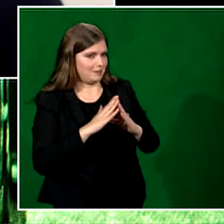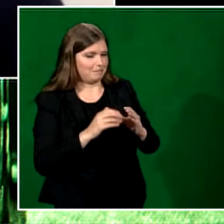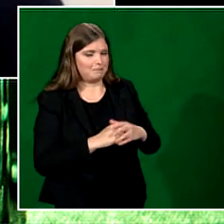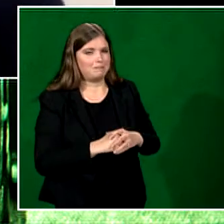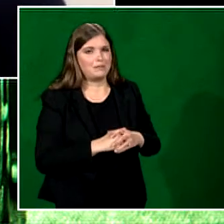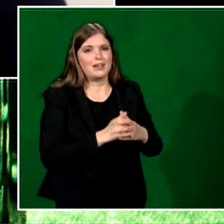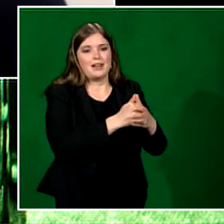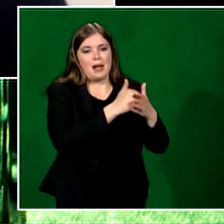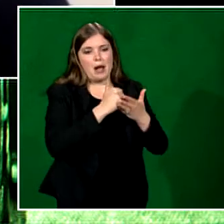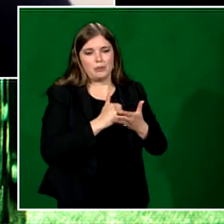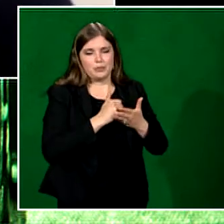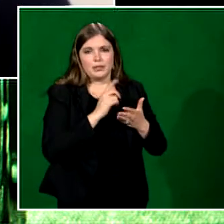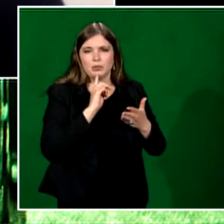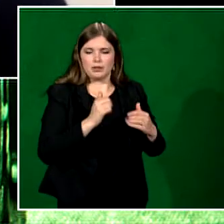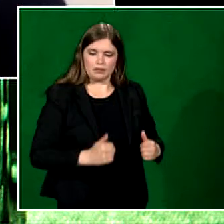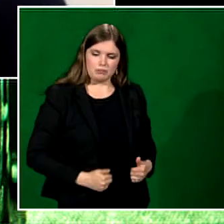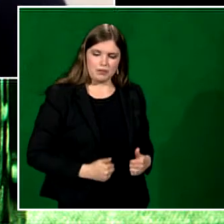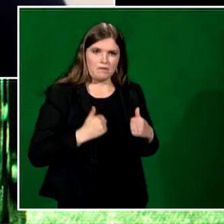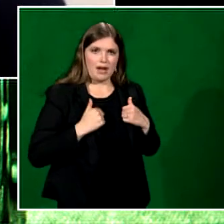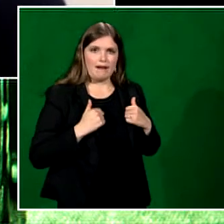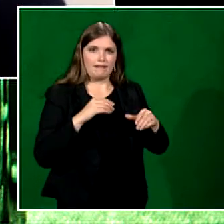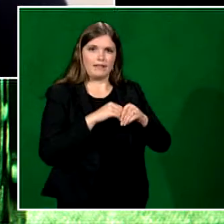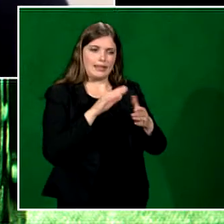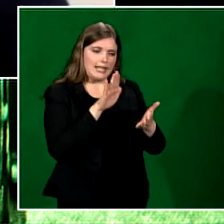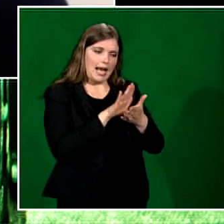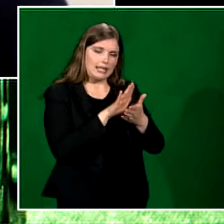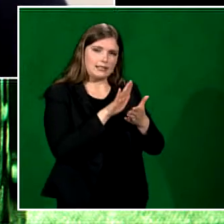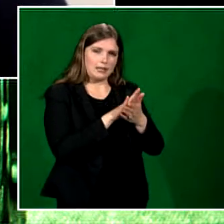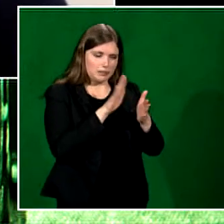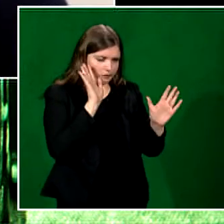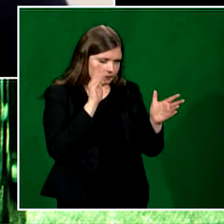me to survive in the academic discipline.